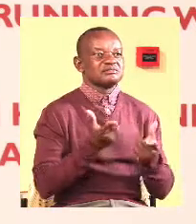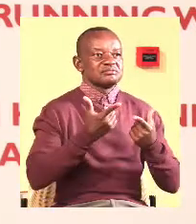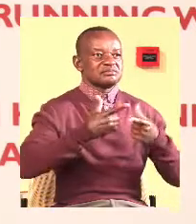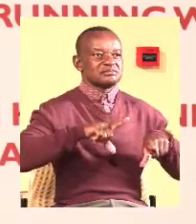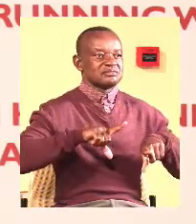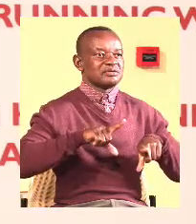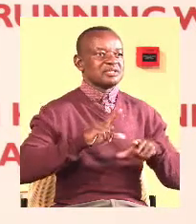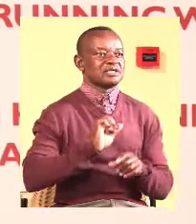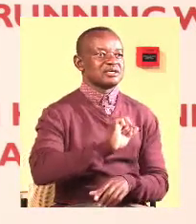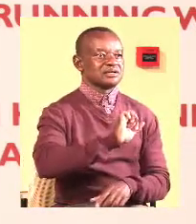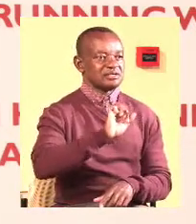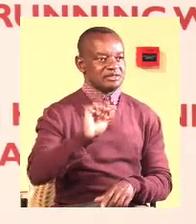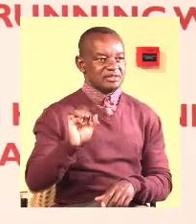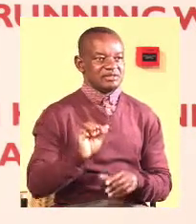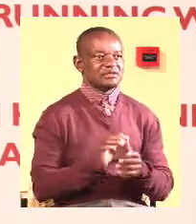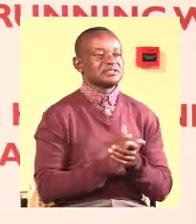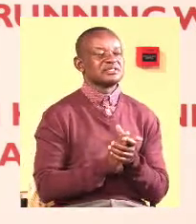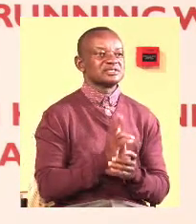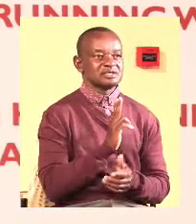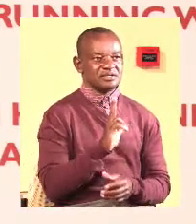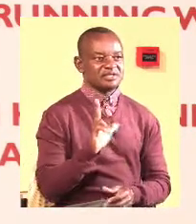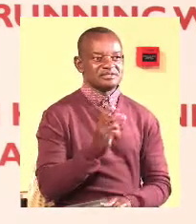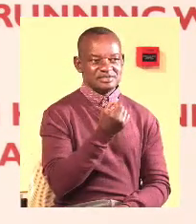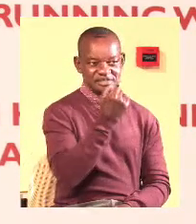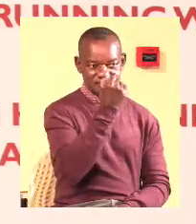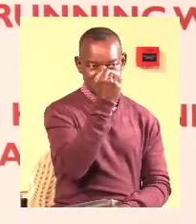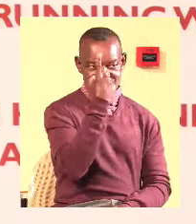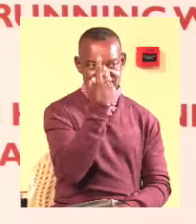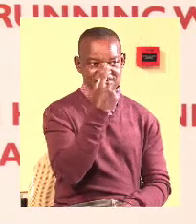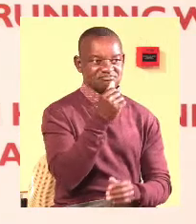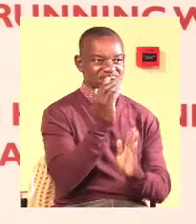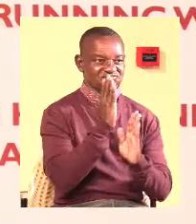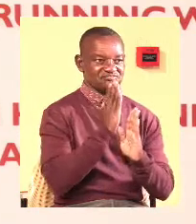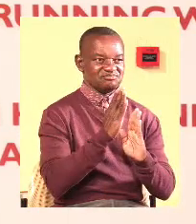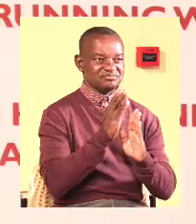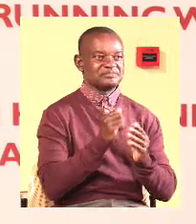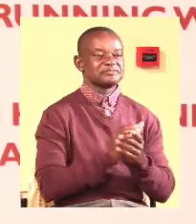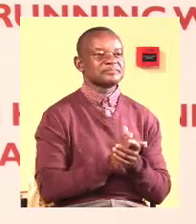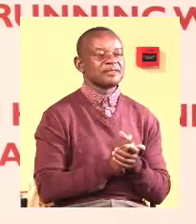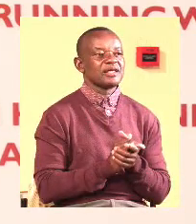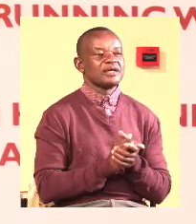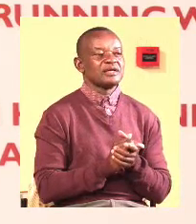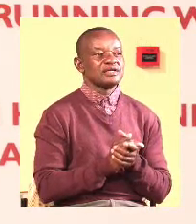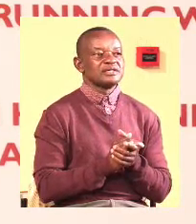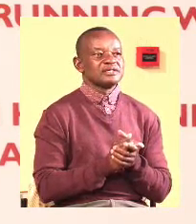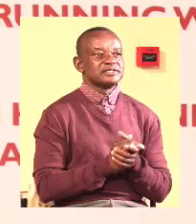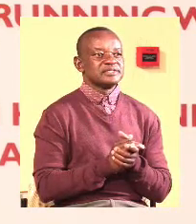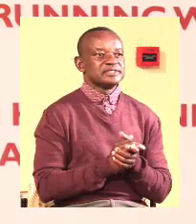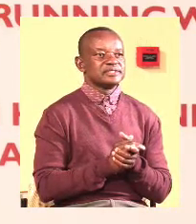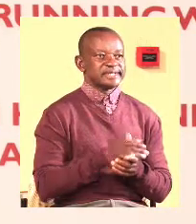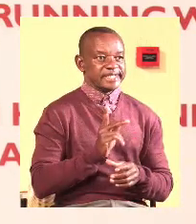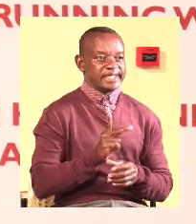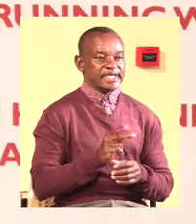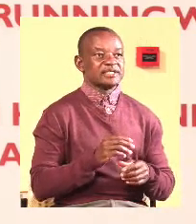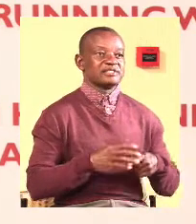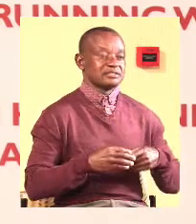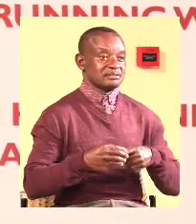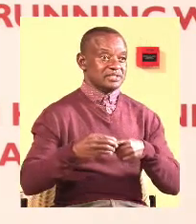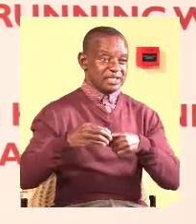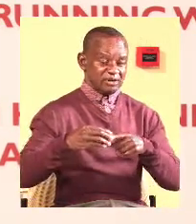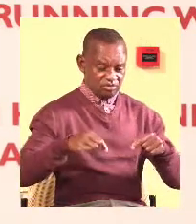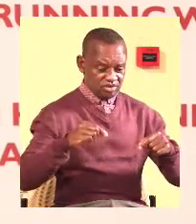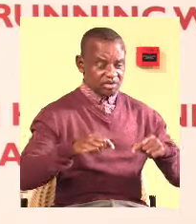media. Then we have the social media, of course, especially for the young people, because nowadays young people are